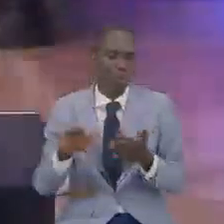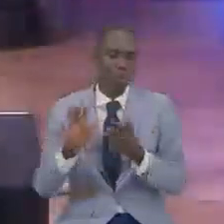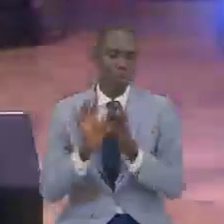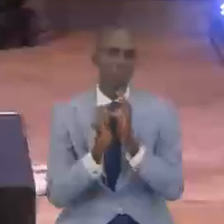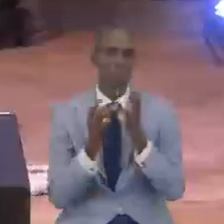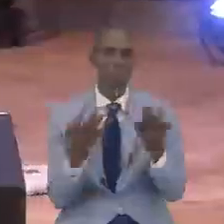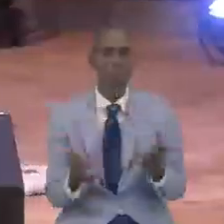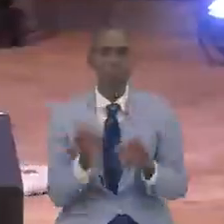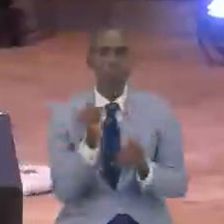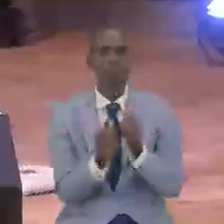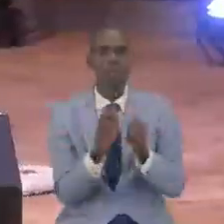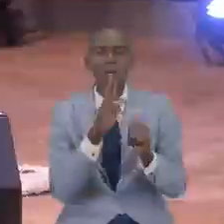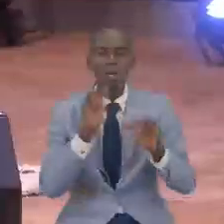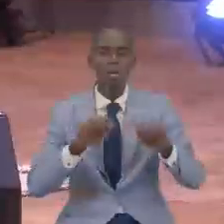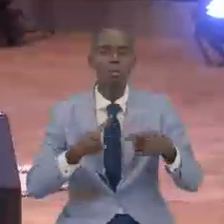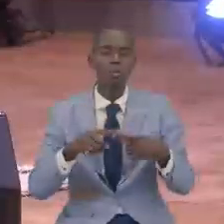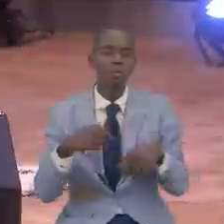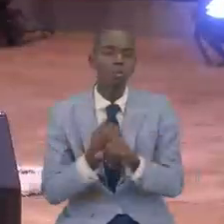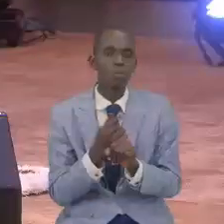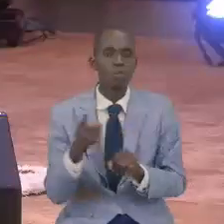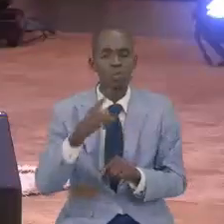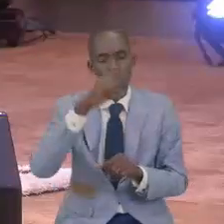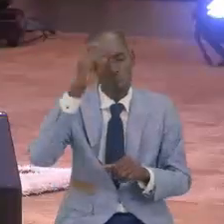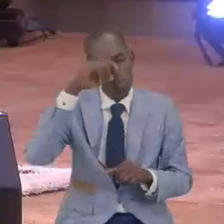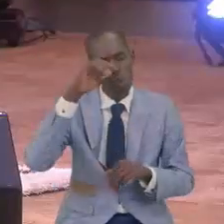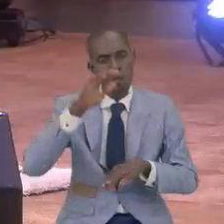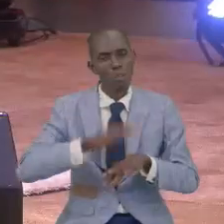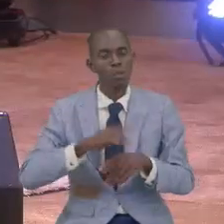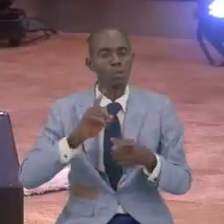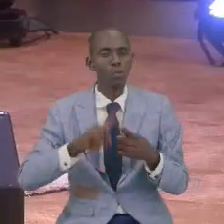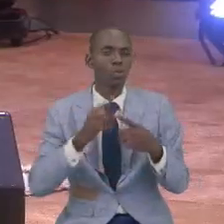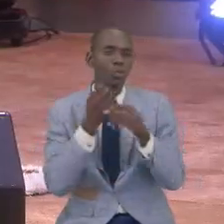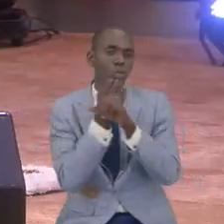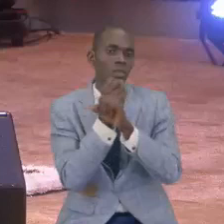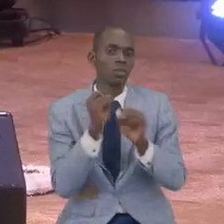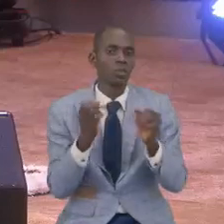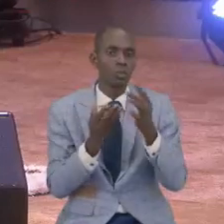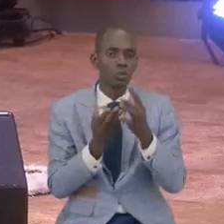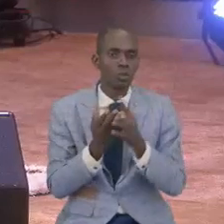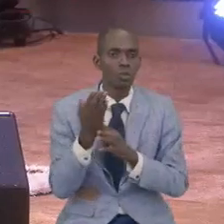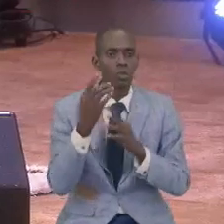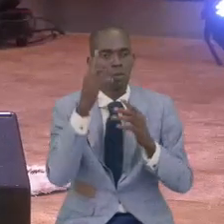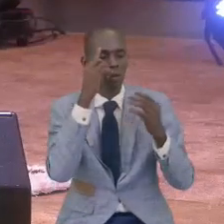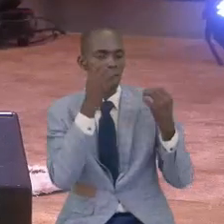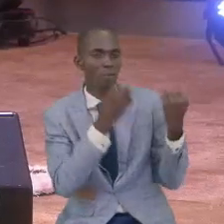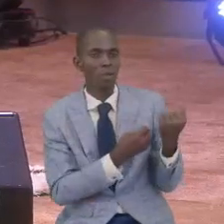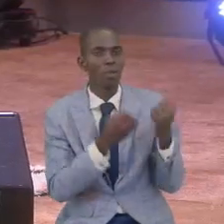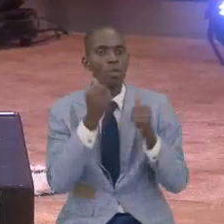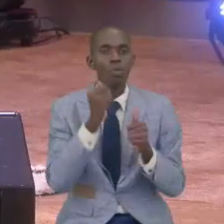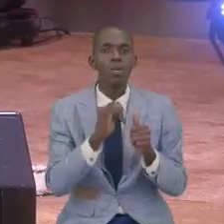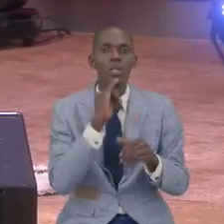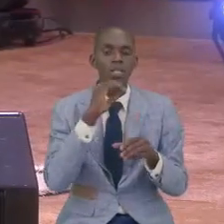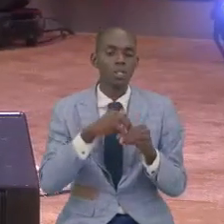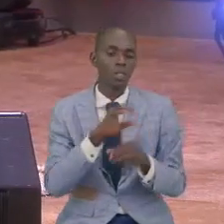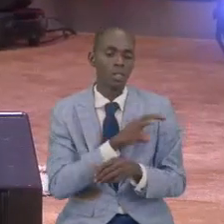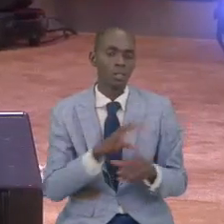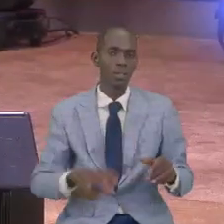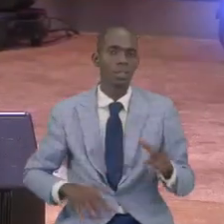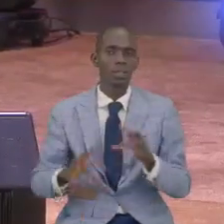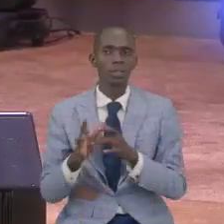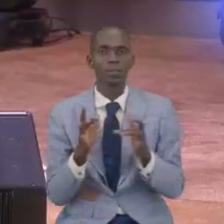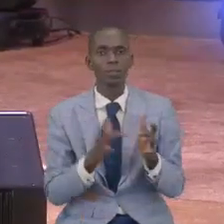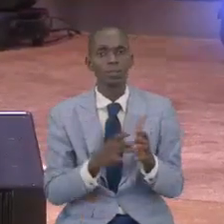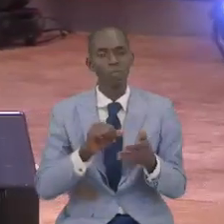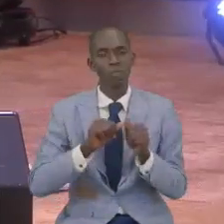are able to make thee wise unto salvation through faith which is in Christ Jesus.